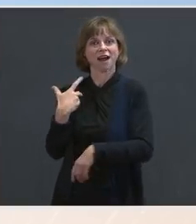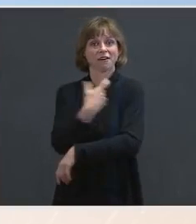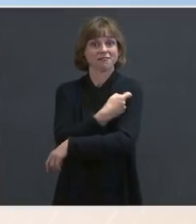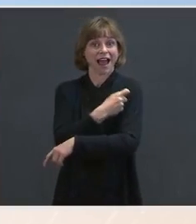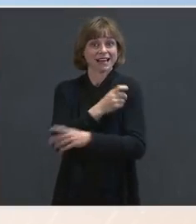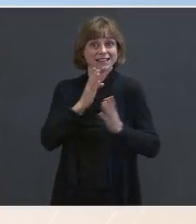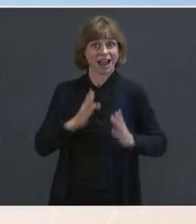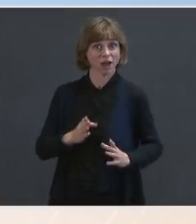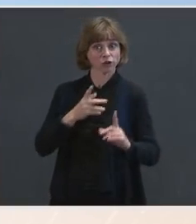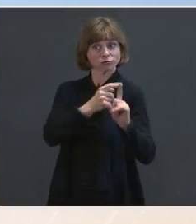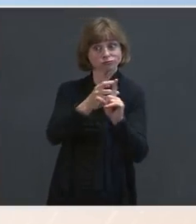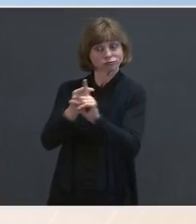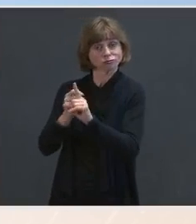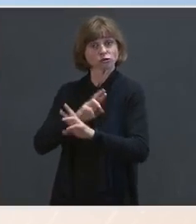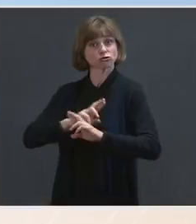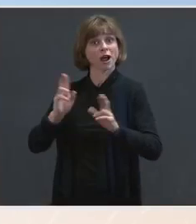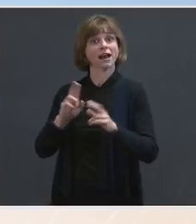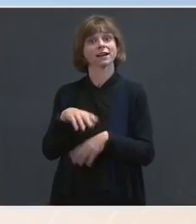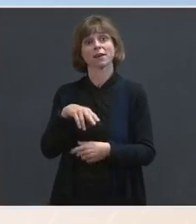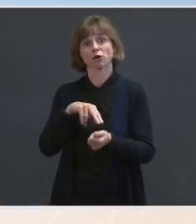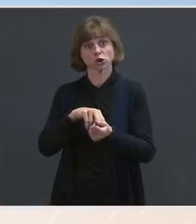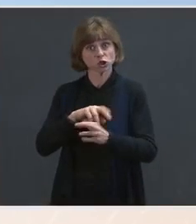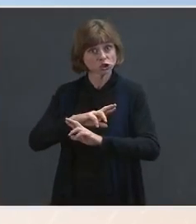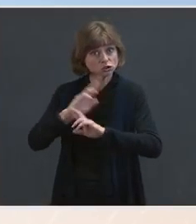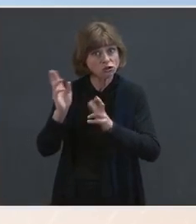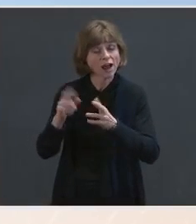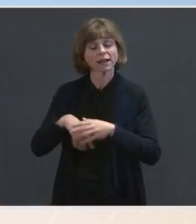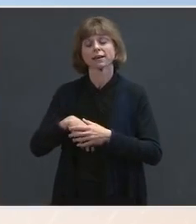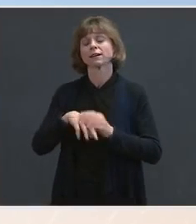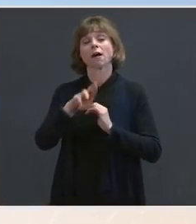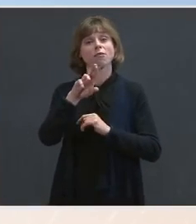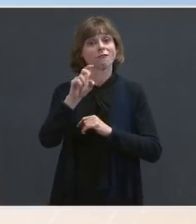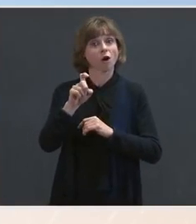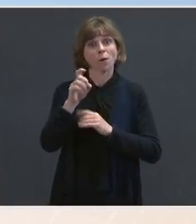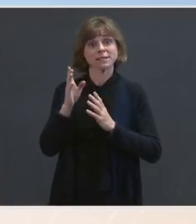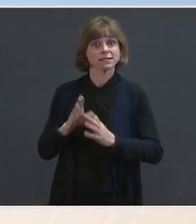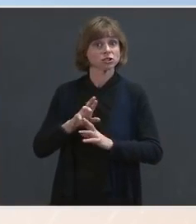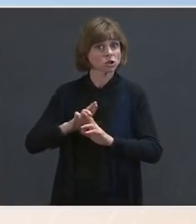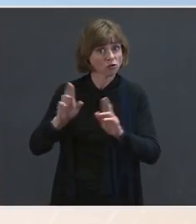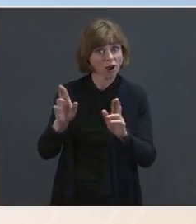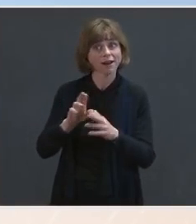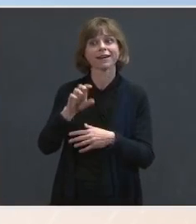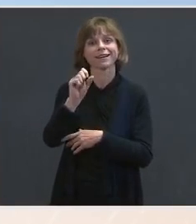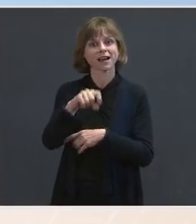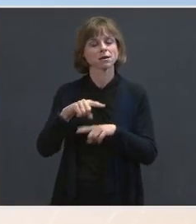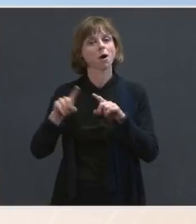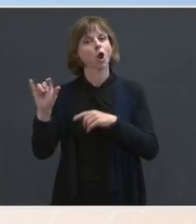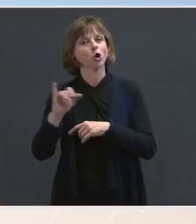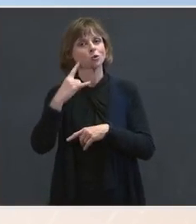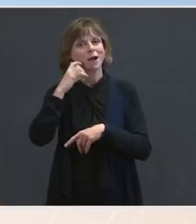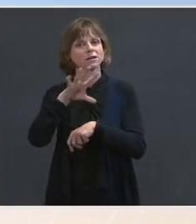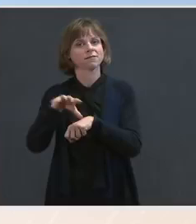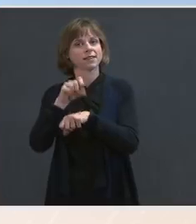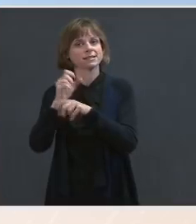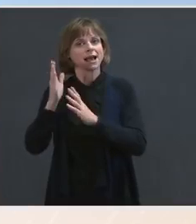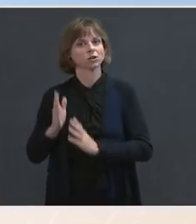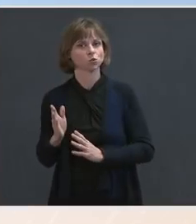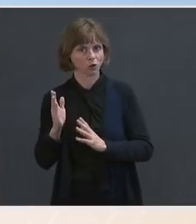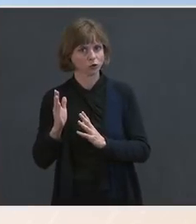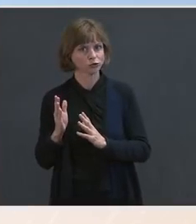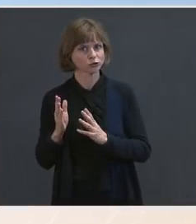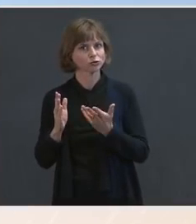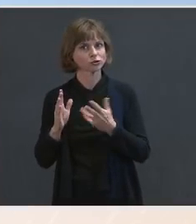of the nurses, but it's also because of the schedulers. And they're doing an amazing bit of work. So the first thing is they should be hearing from